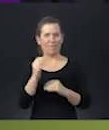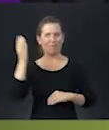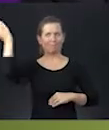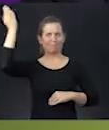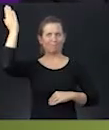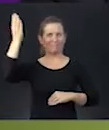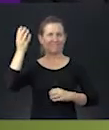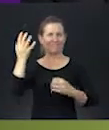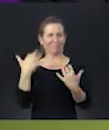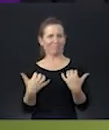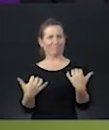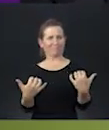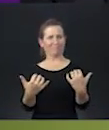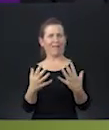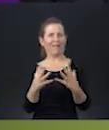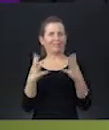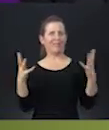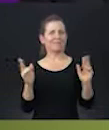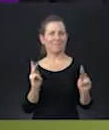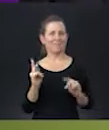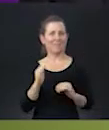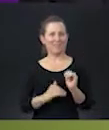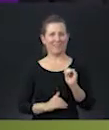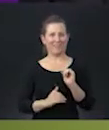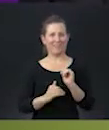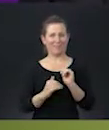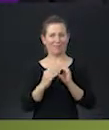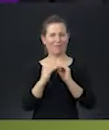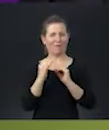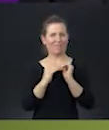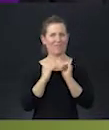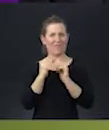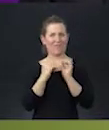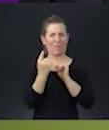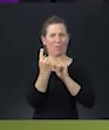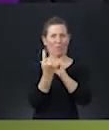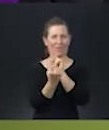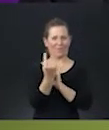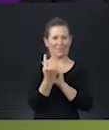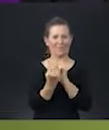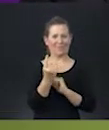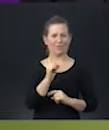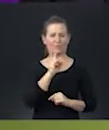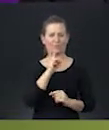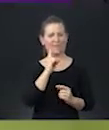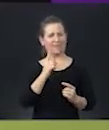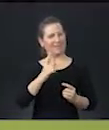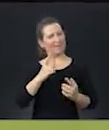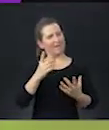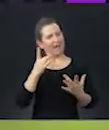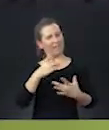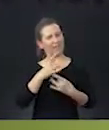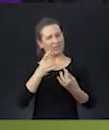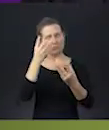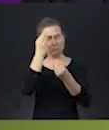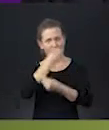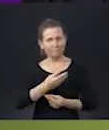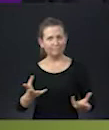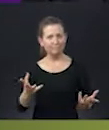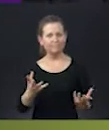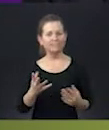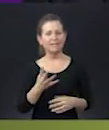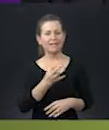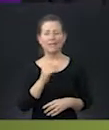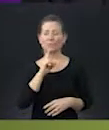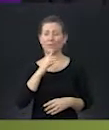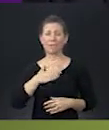hundreds of people than I am one-on-one. And just to feel the vibe from the crowd and get my message out there. And I've been